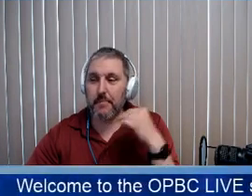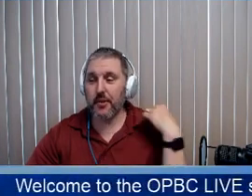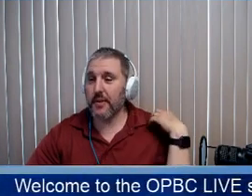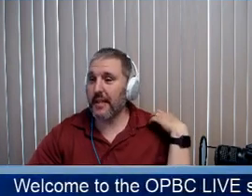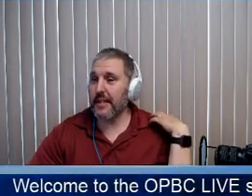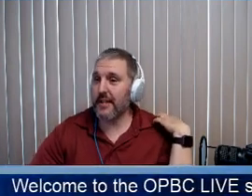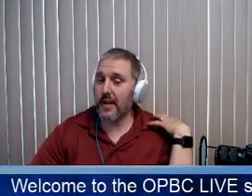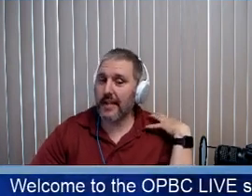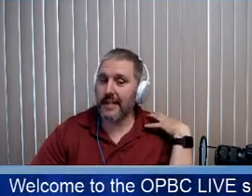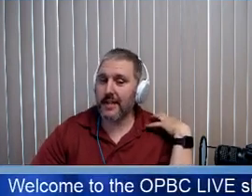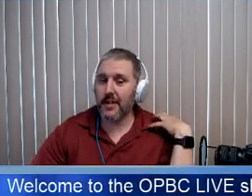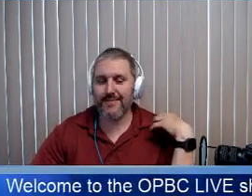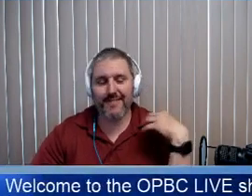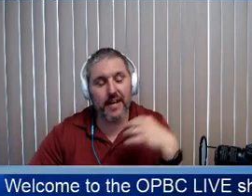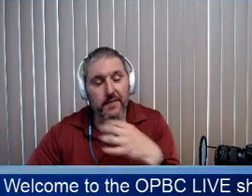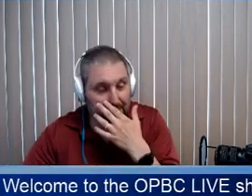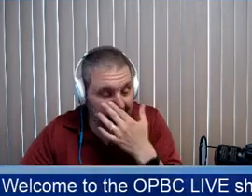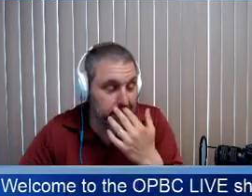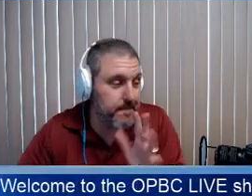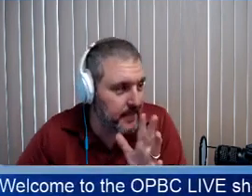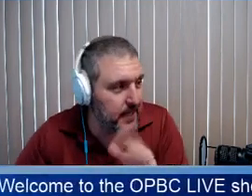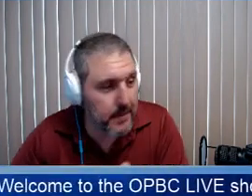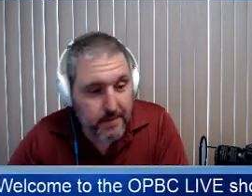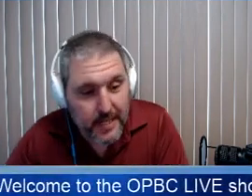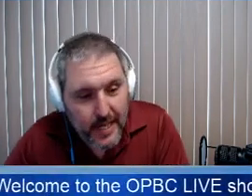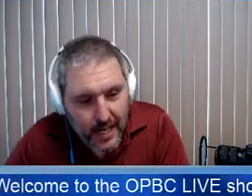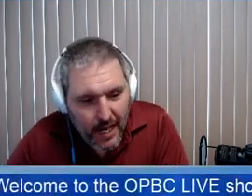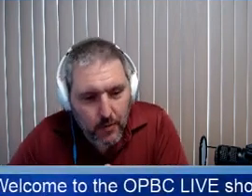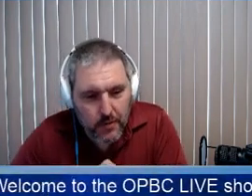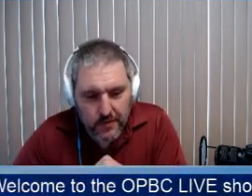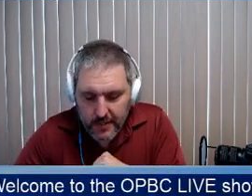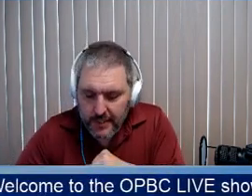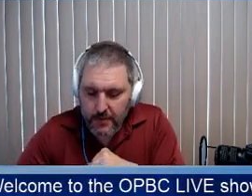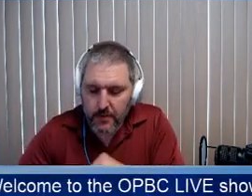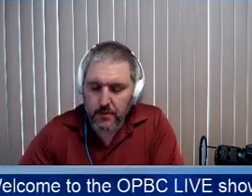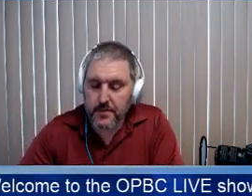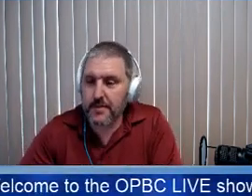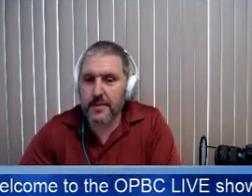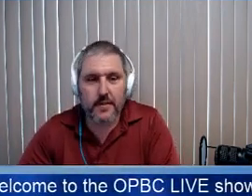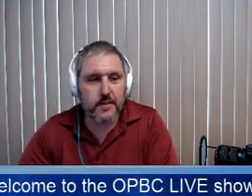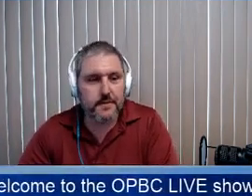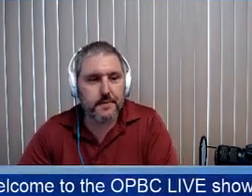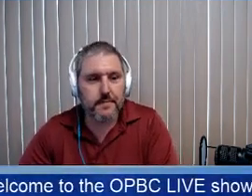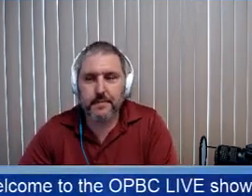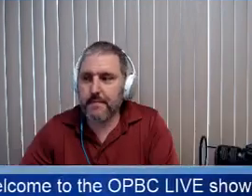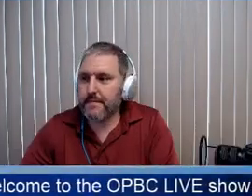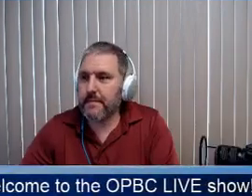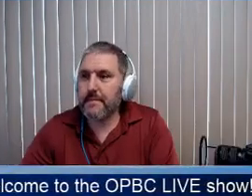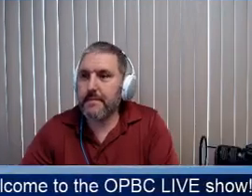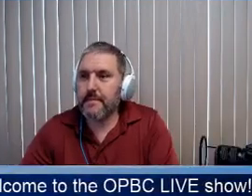that people don't get, they're not getting, I don't, well, anyway, I wonder if they're getting their notices at all.